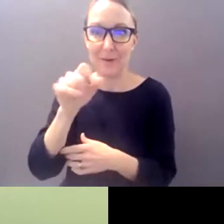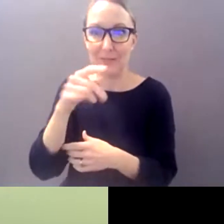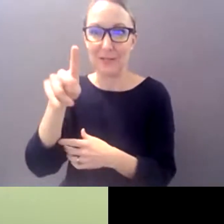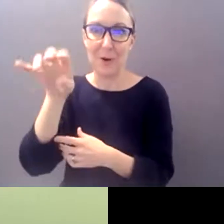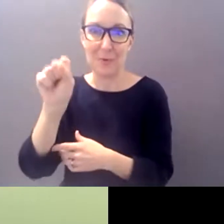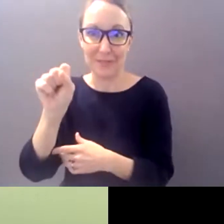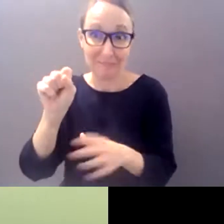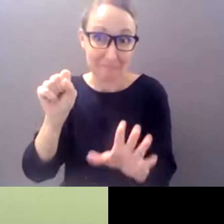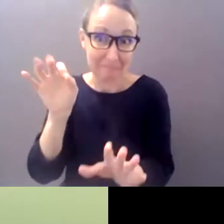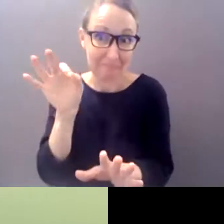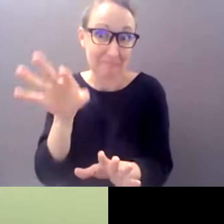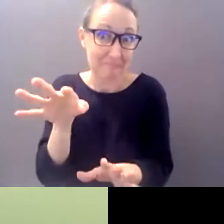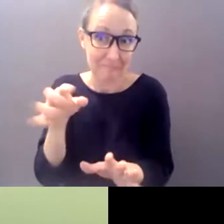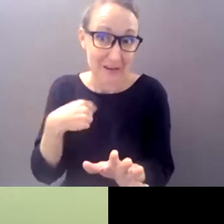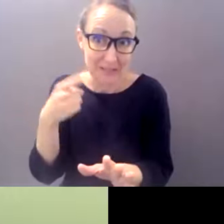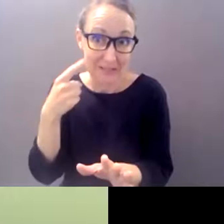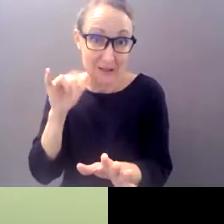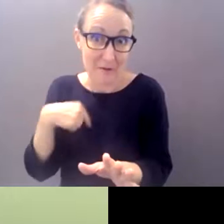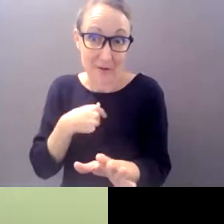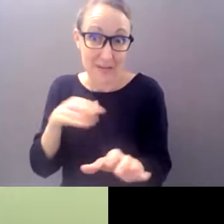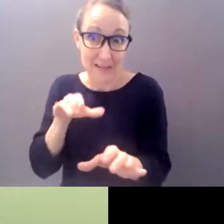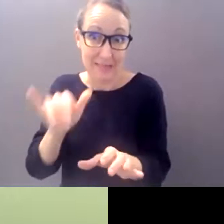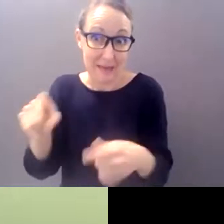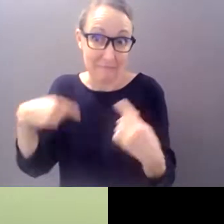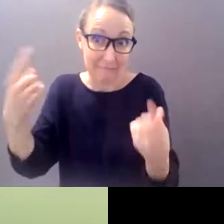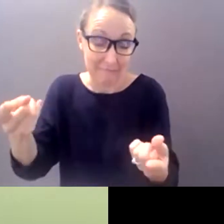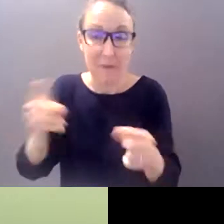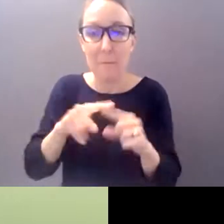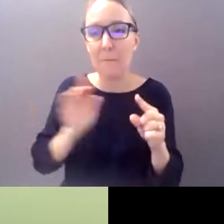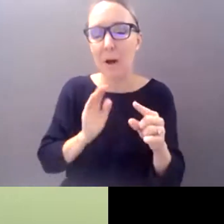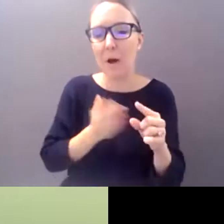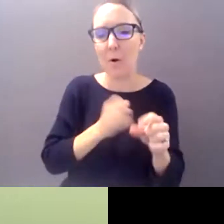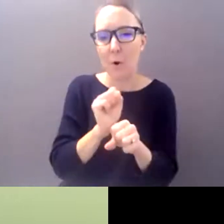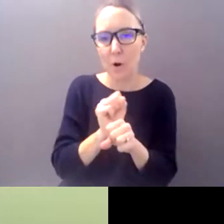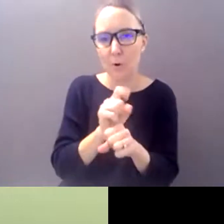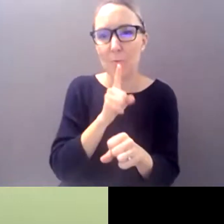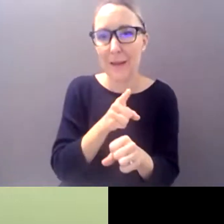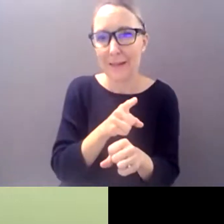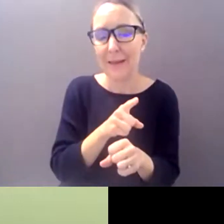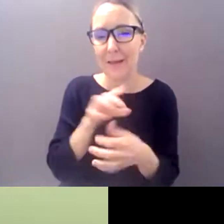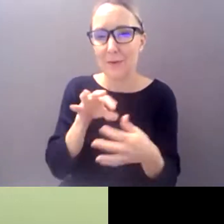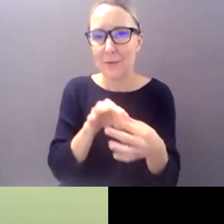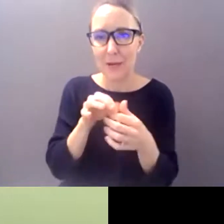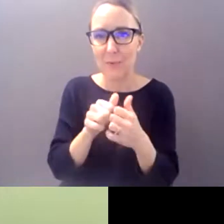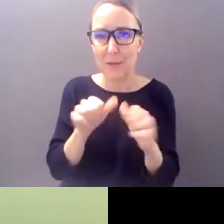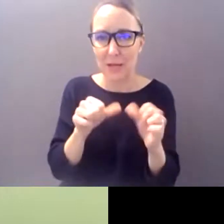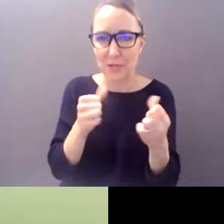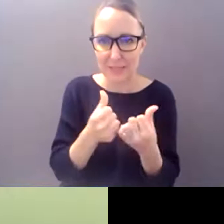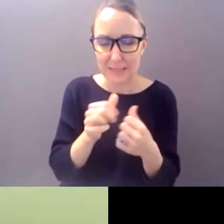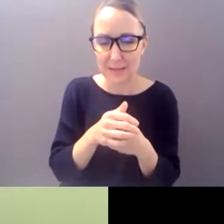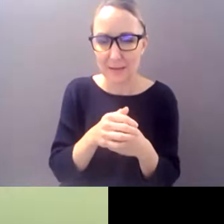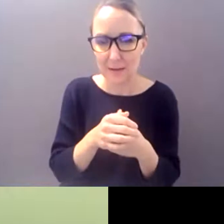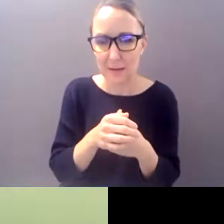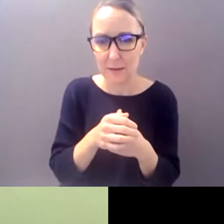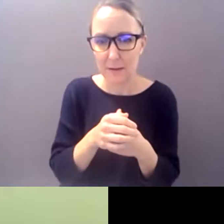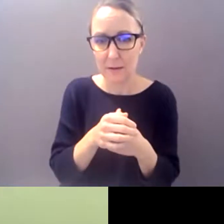that one up front. So our work has really had been to align the two area agencies because, we were